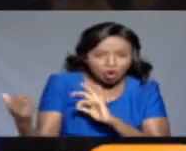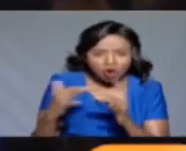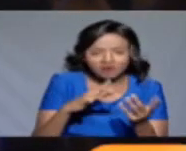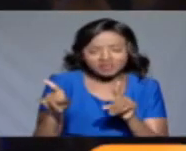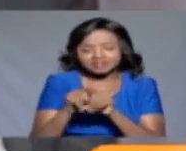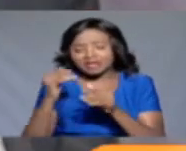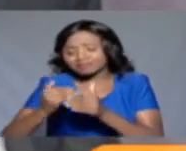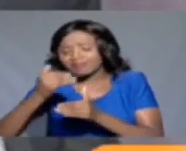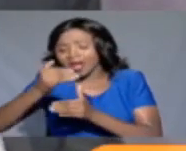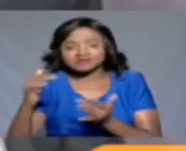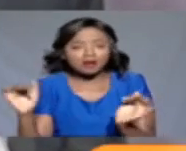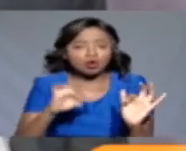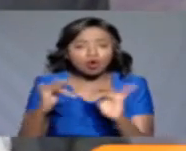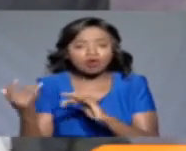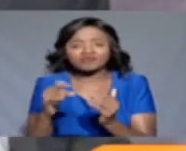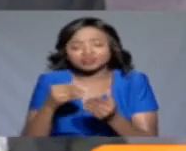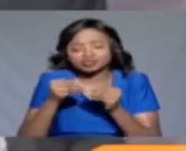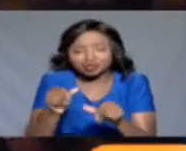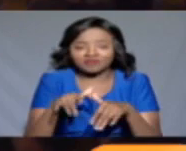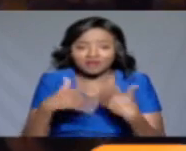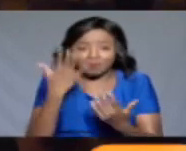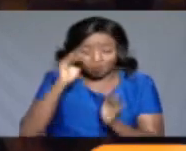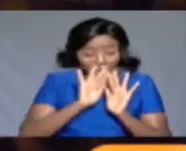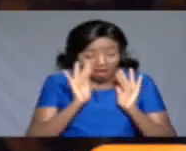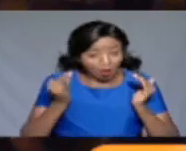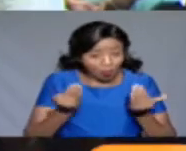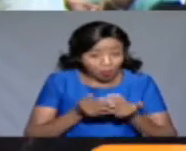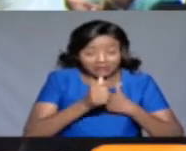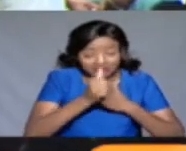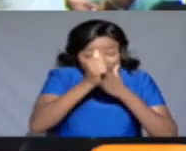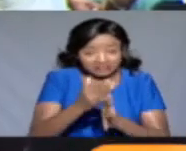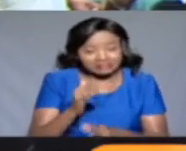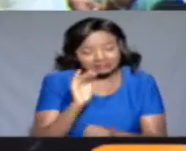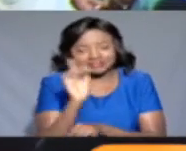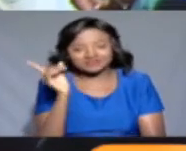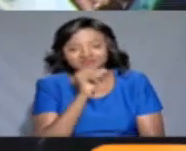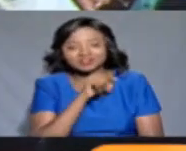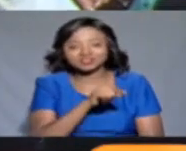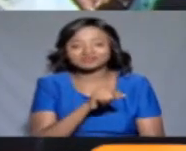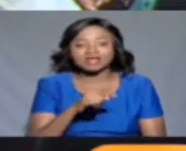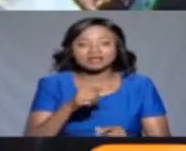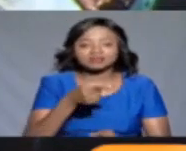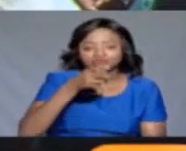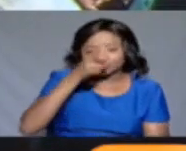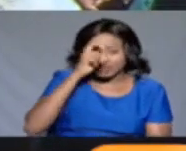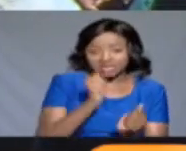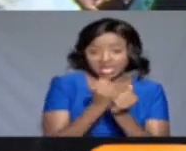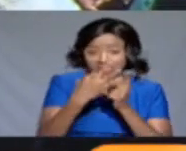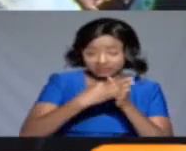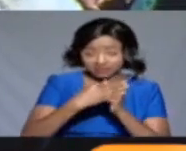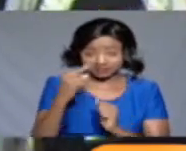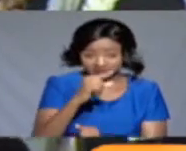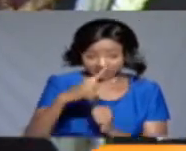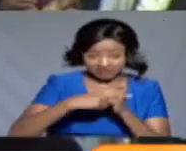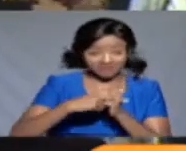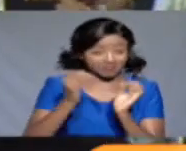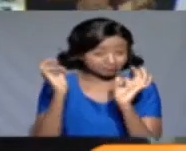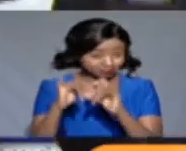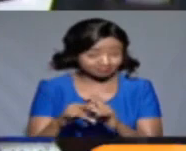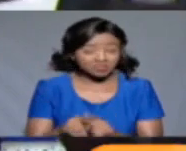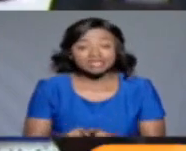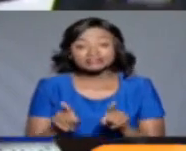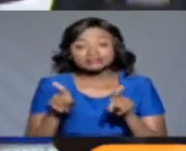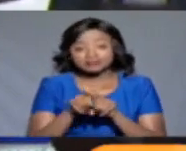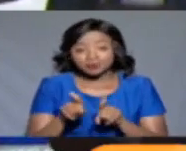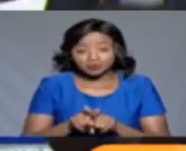post-conflict situations after being requested by the world leaders during the 2018 G7 summit. So President Kenyatta also met Ghanaian